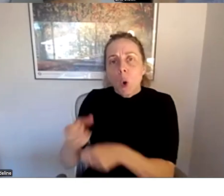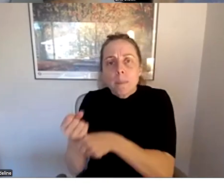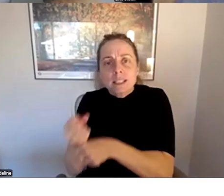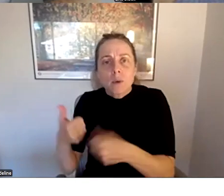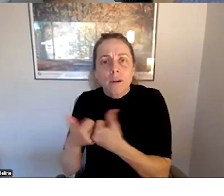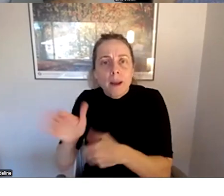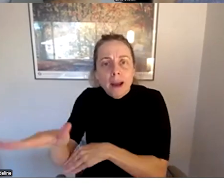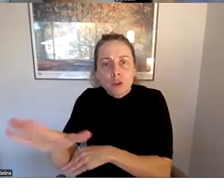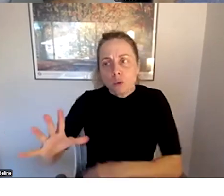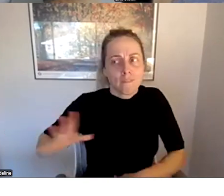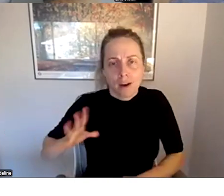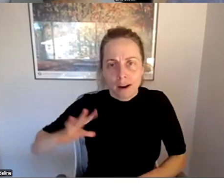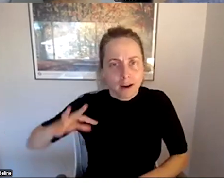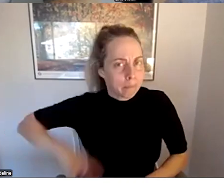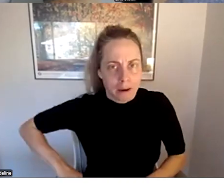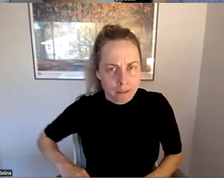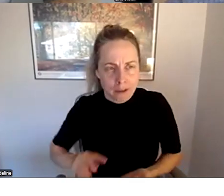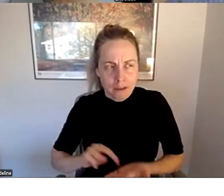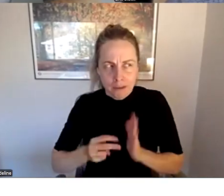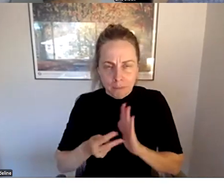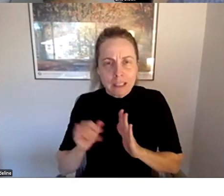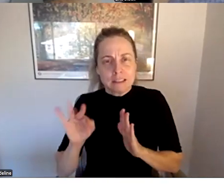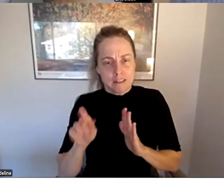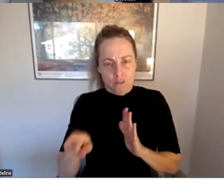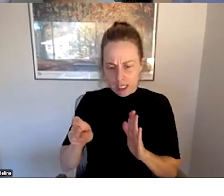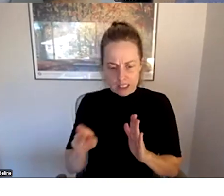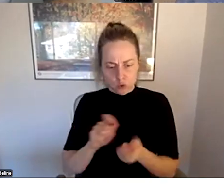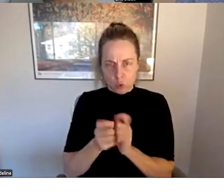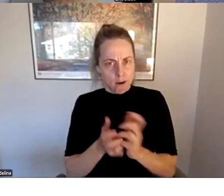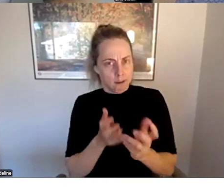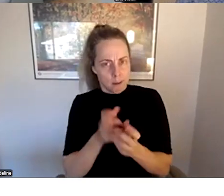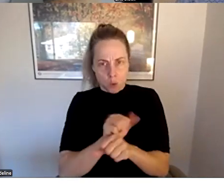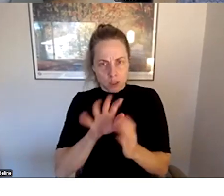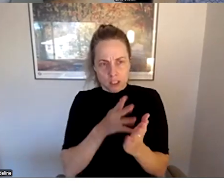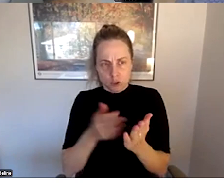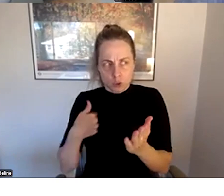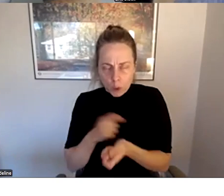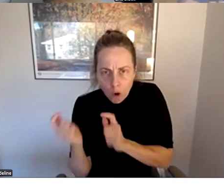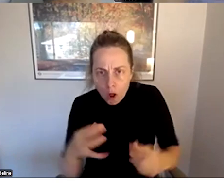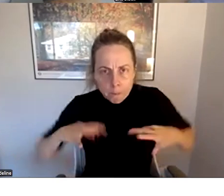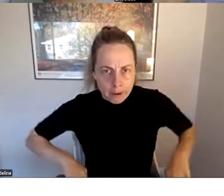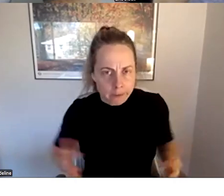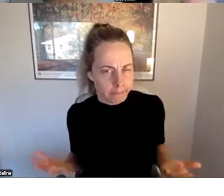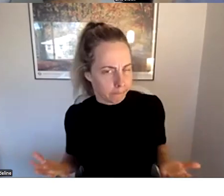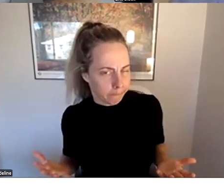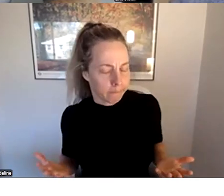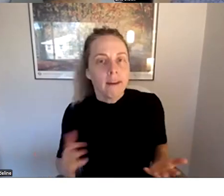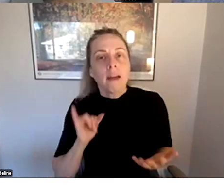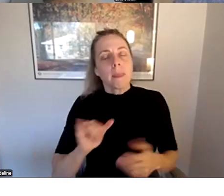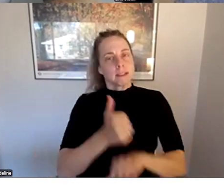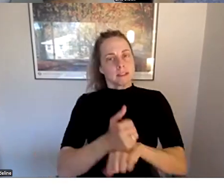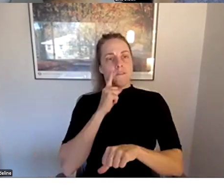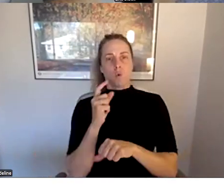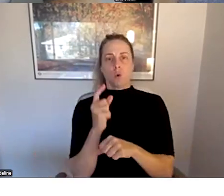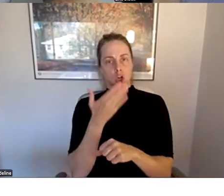from a culture that's really trying to set itself up to be really great for transportation facts, but we don't exclude people